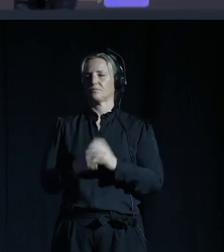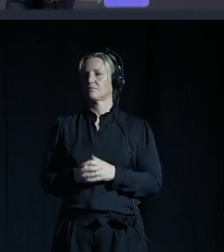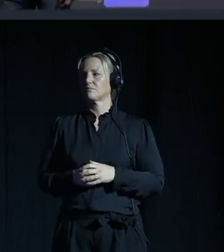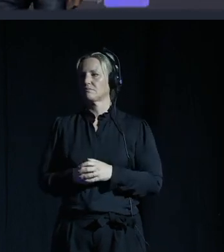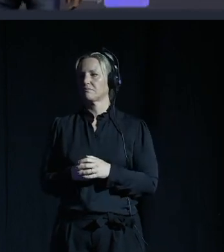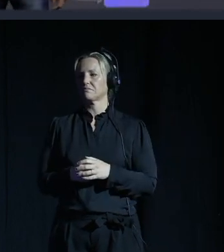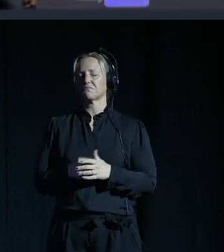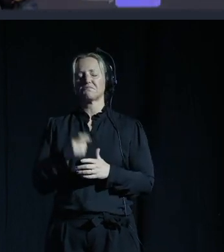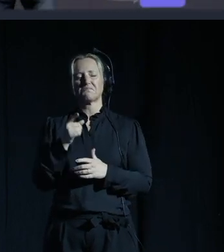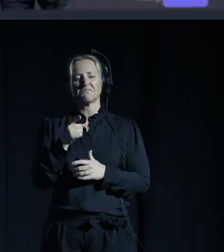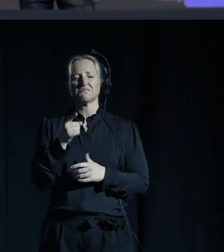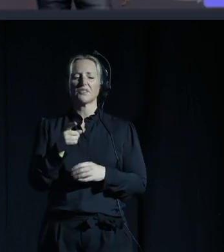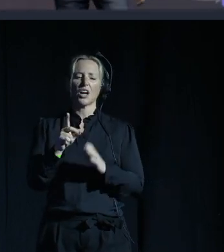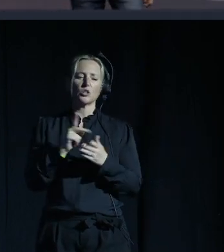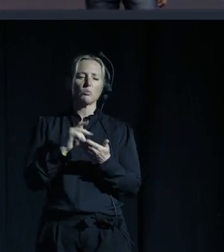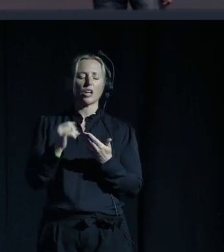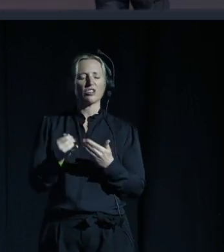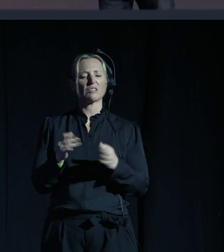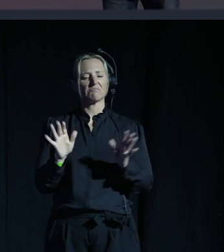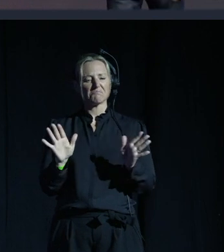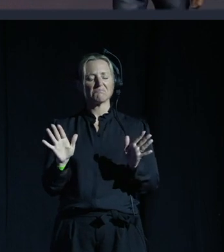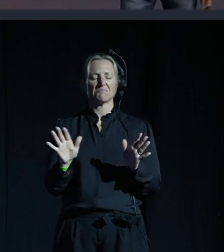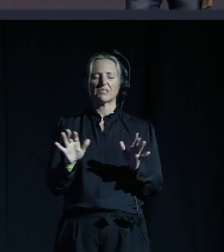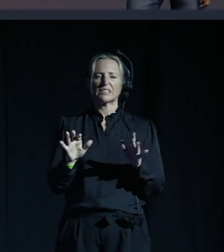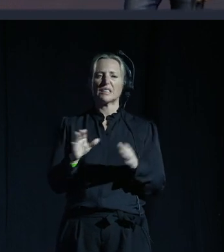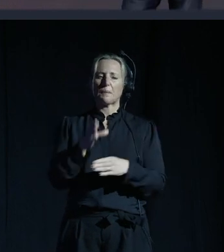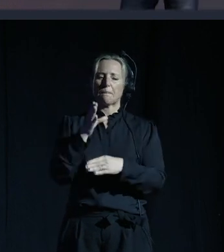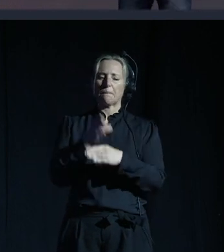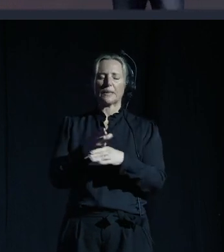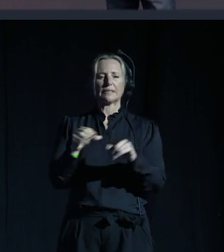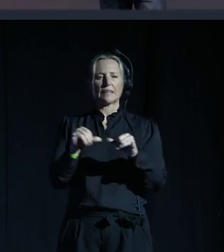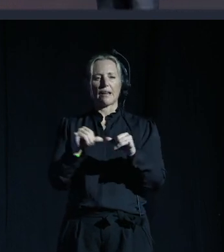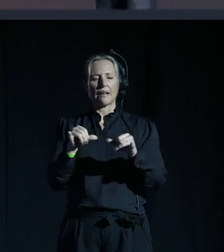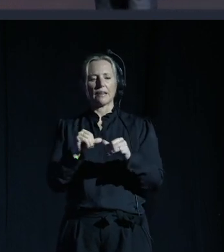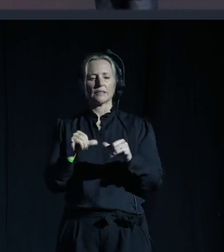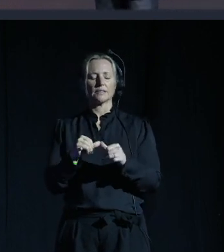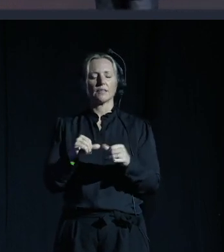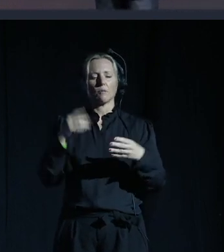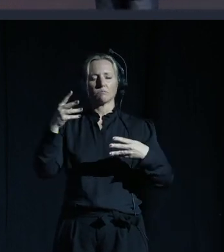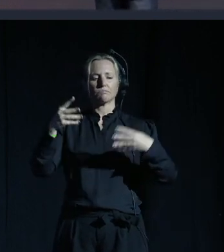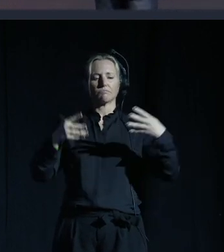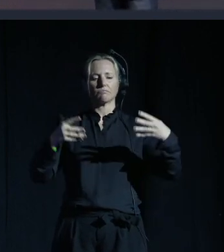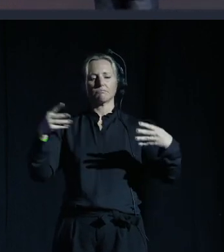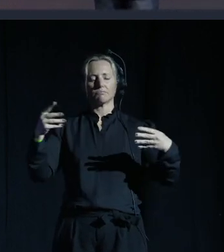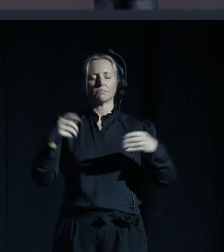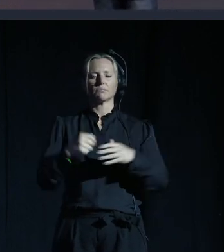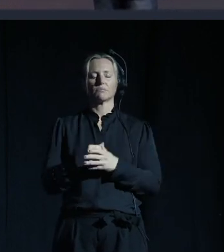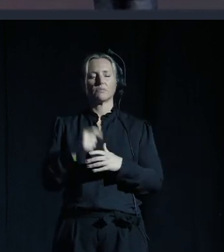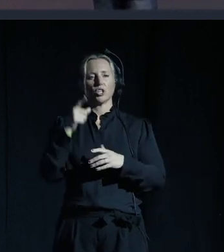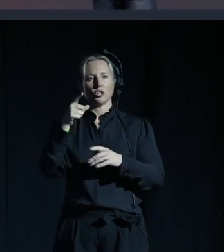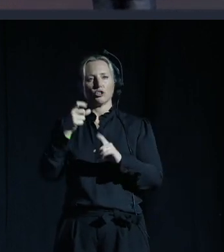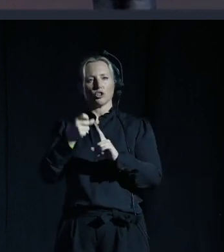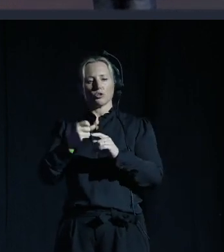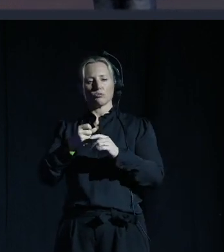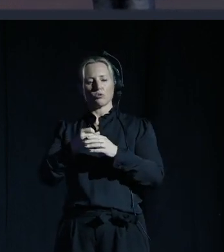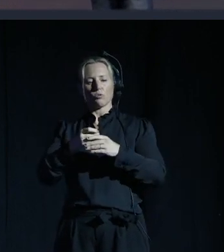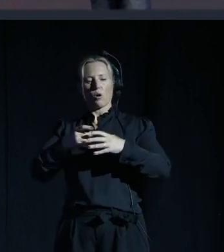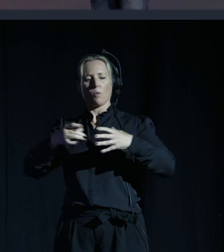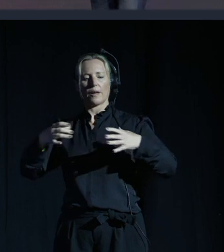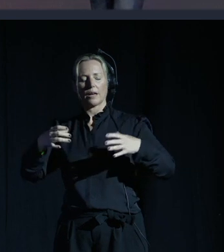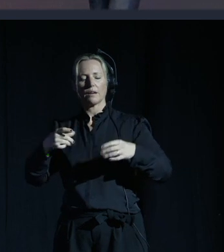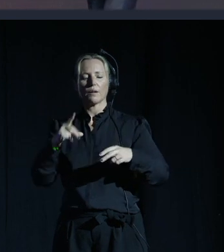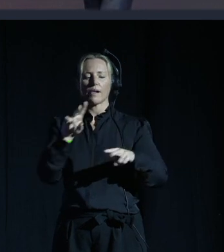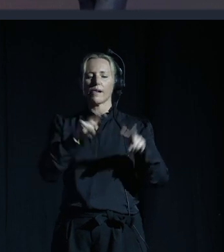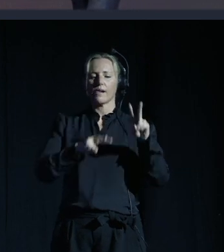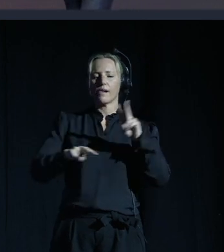modest project, and you may have started here, and as you're growing, you're deciding, how does this look and how does this